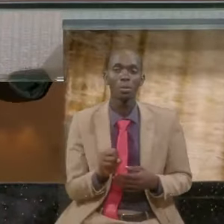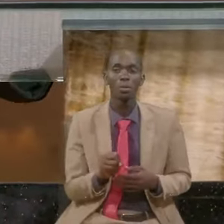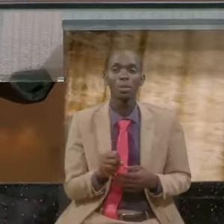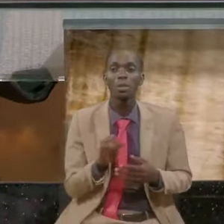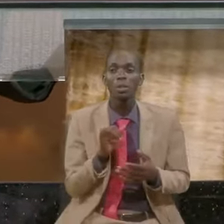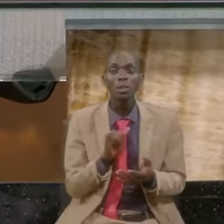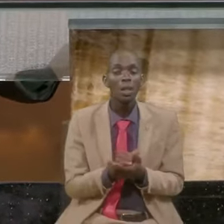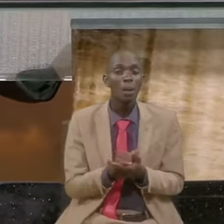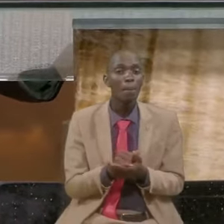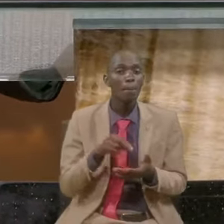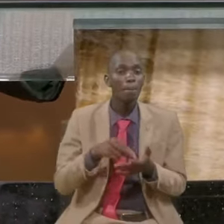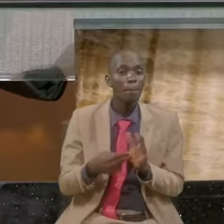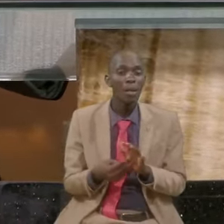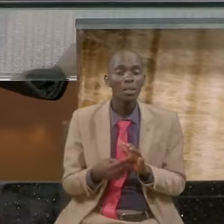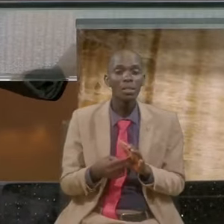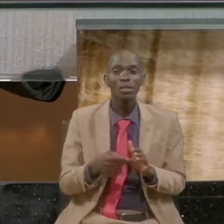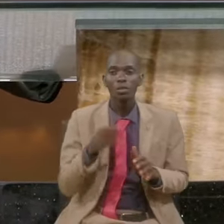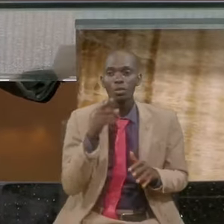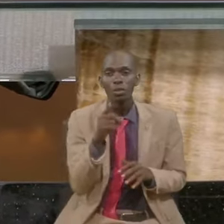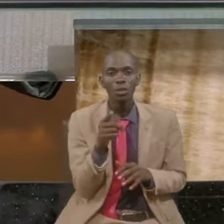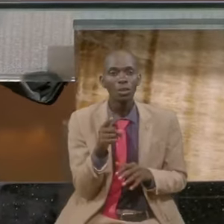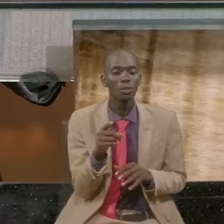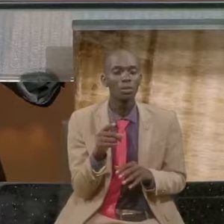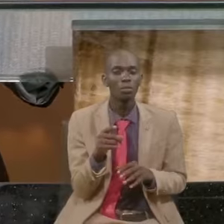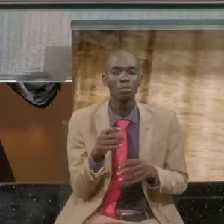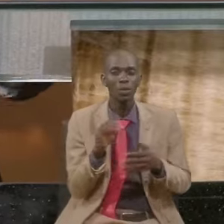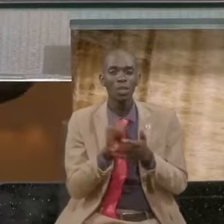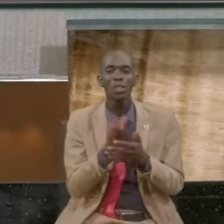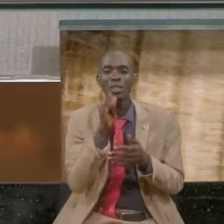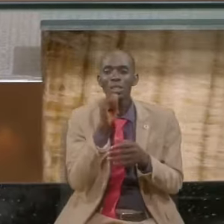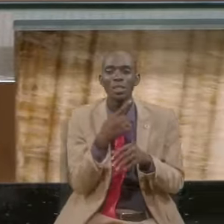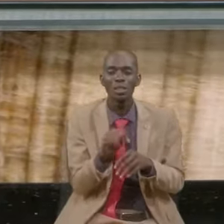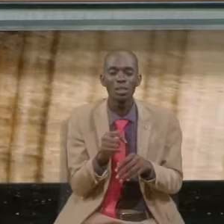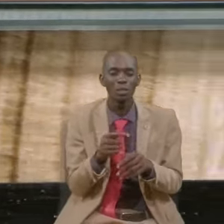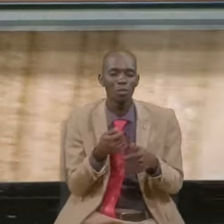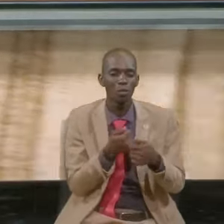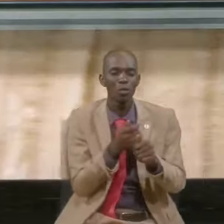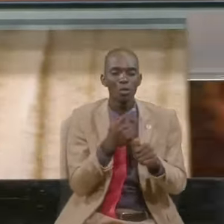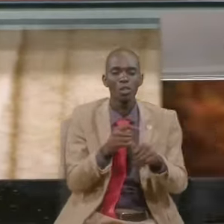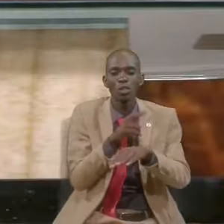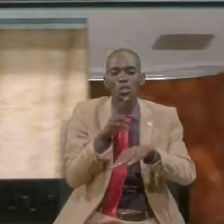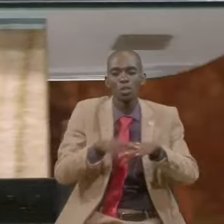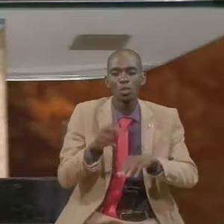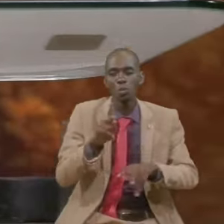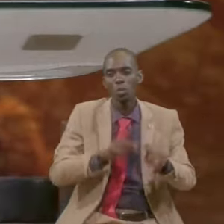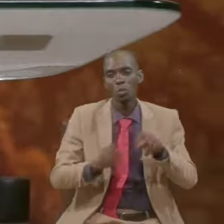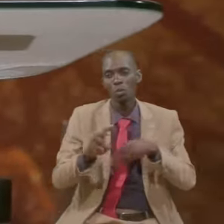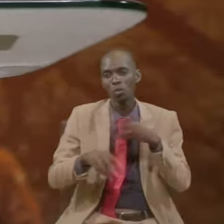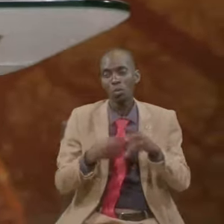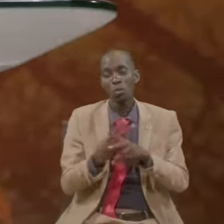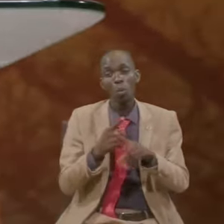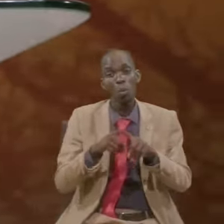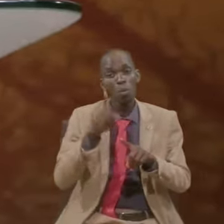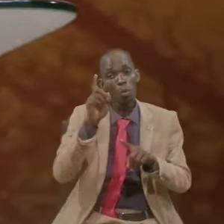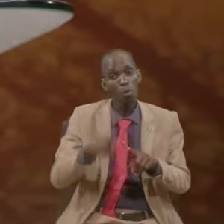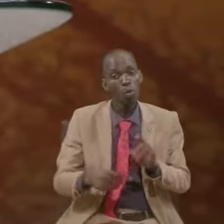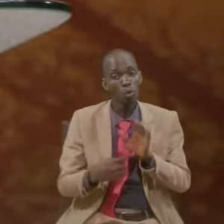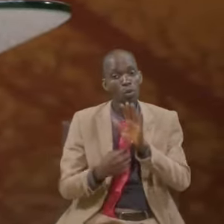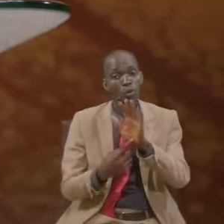That's the nature of the people of the world. But to show the nature of Christ.